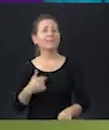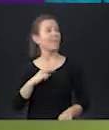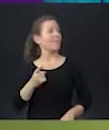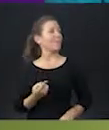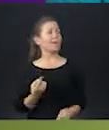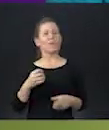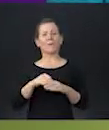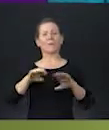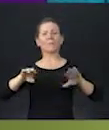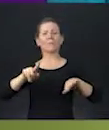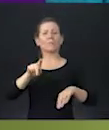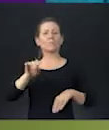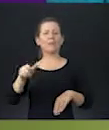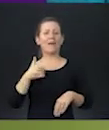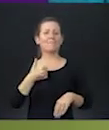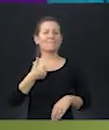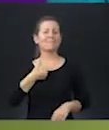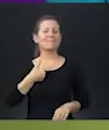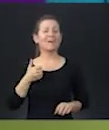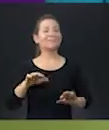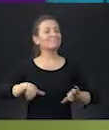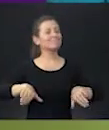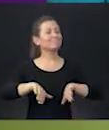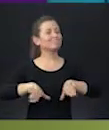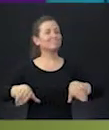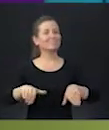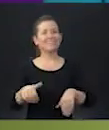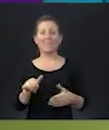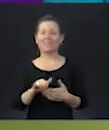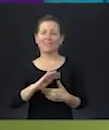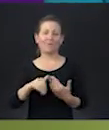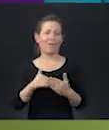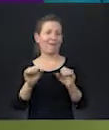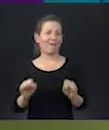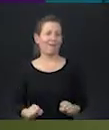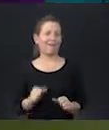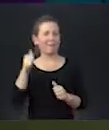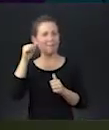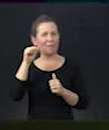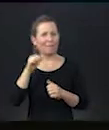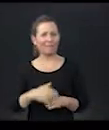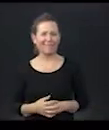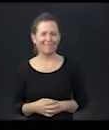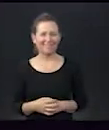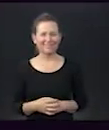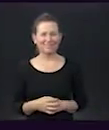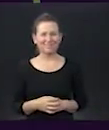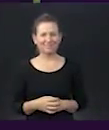I mean, yeah, that's all I can remember, so, yeah.